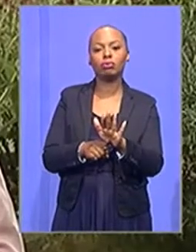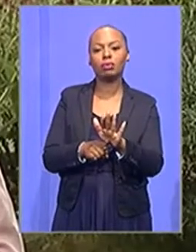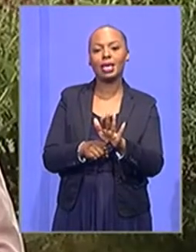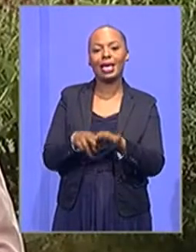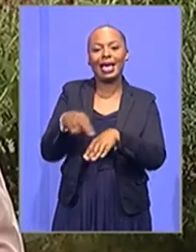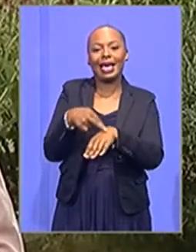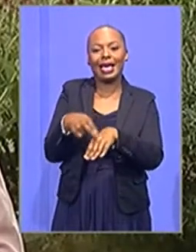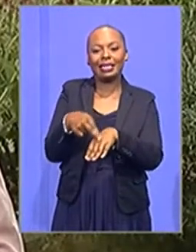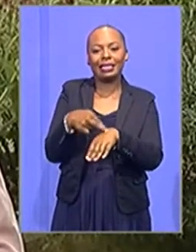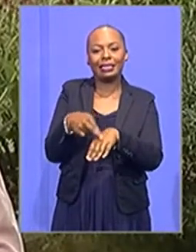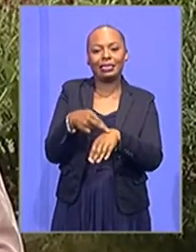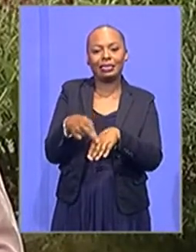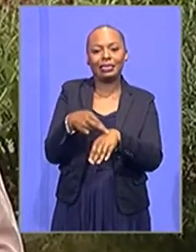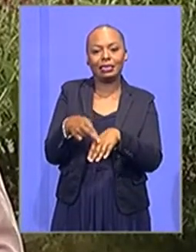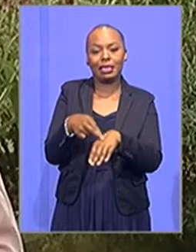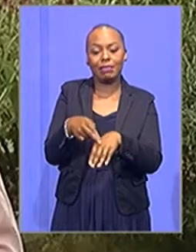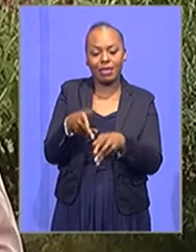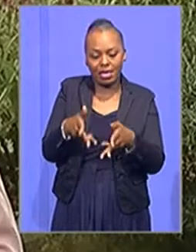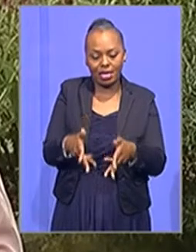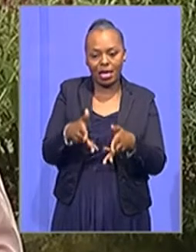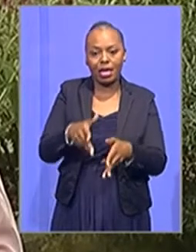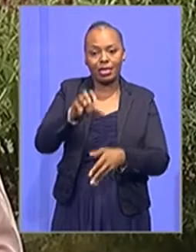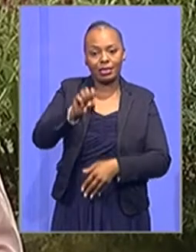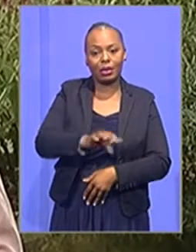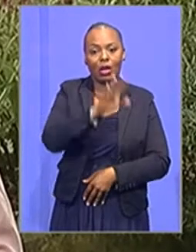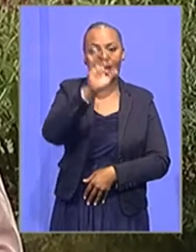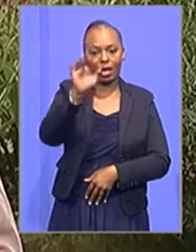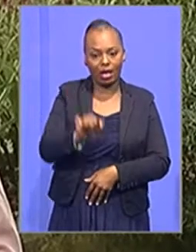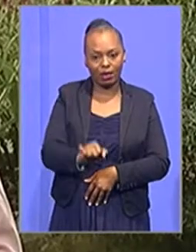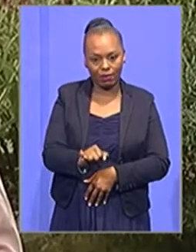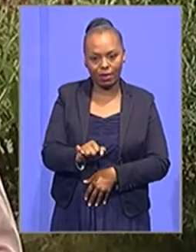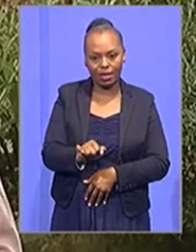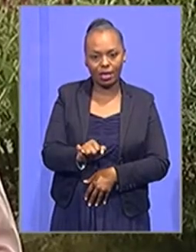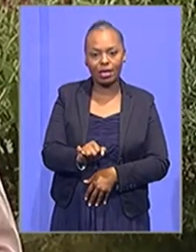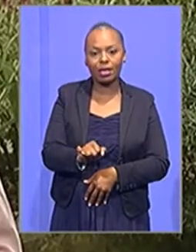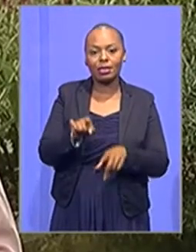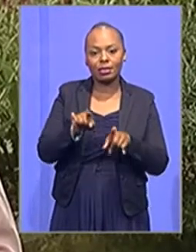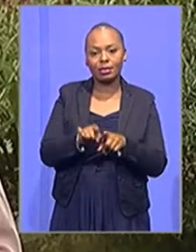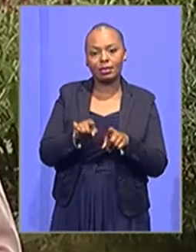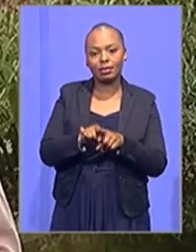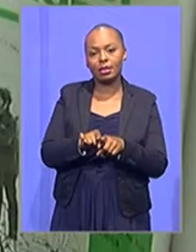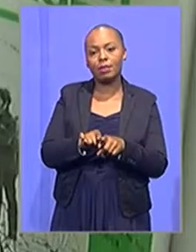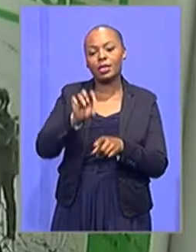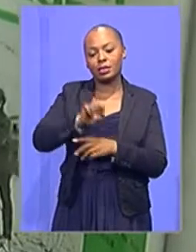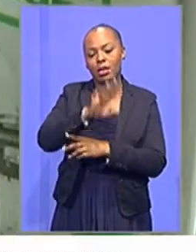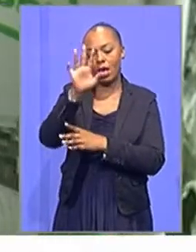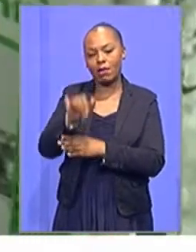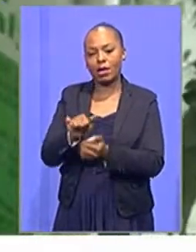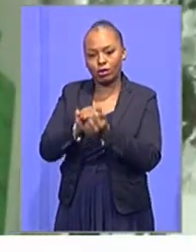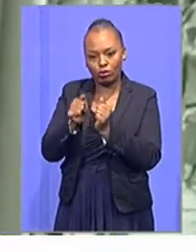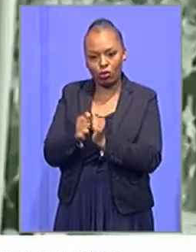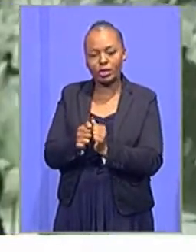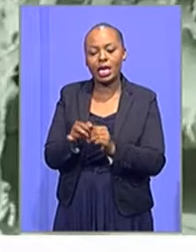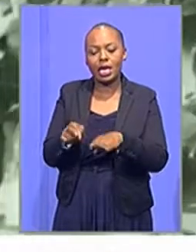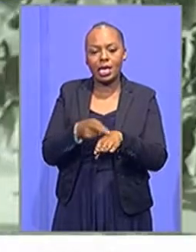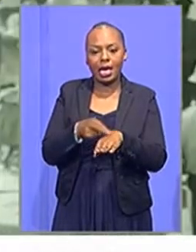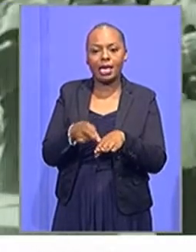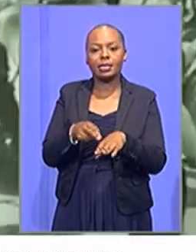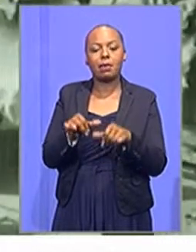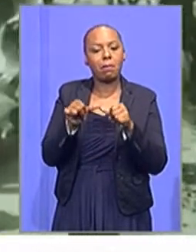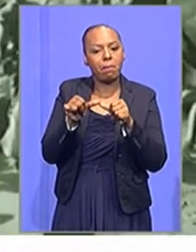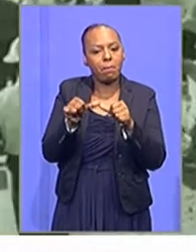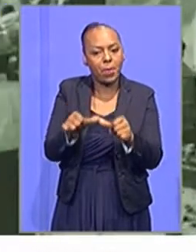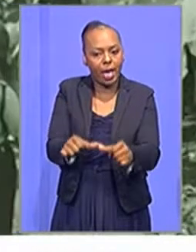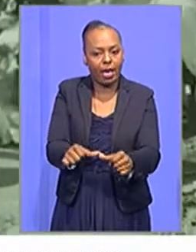racism evolved in South Africa and naturally in South African sport. So